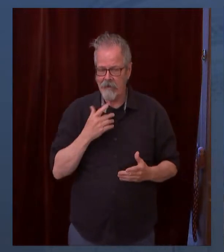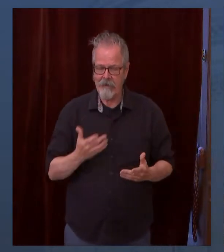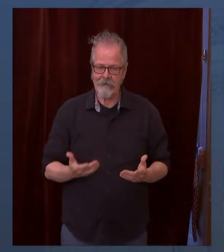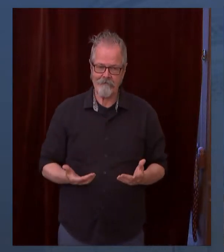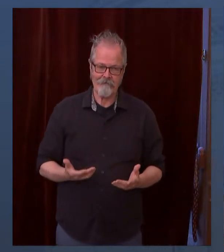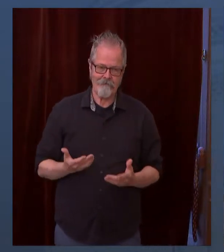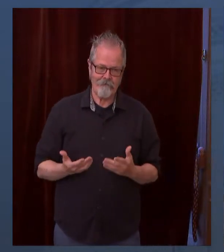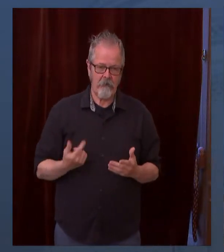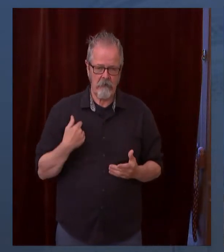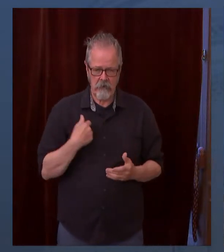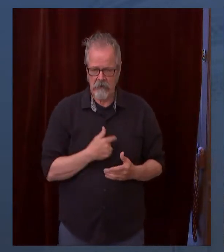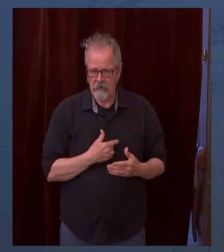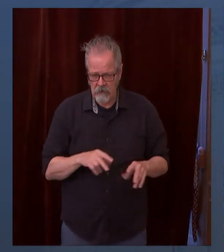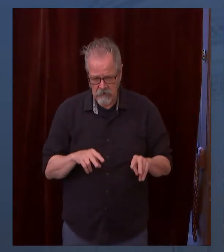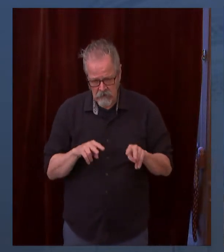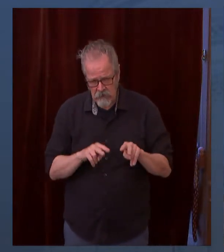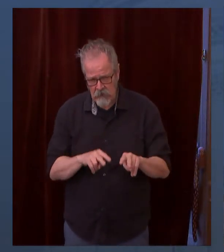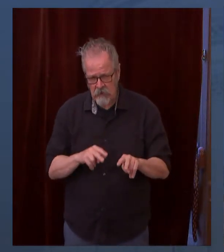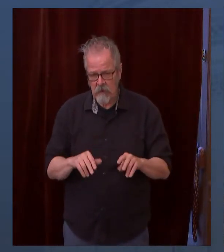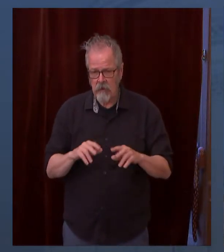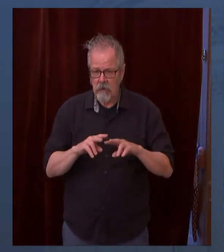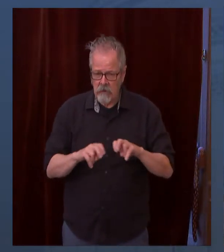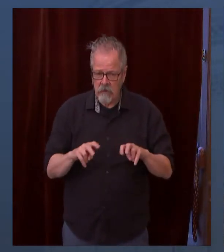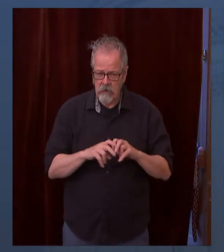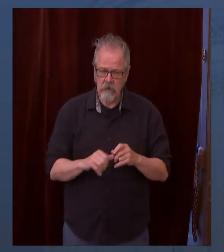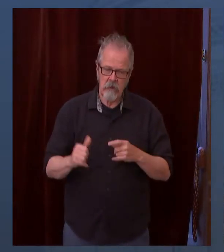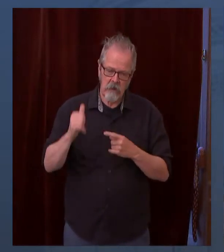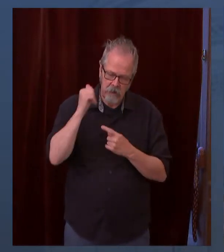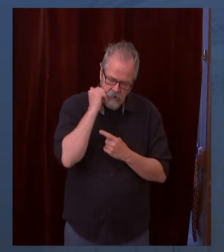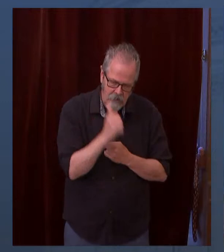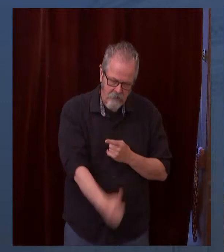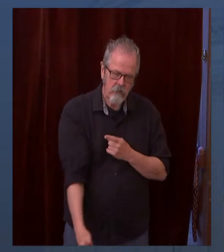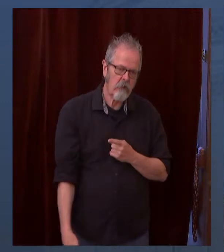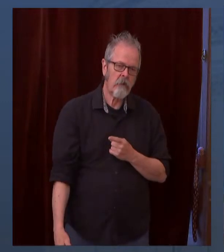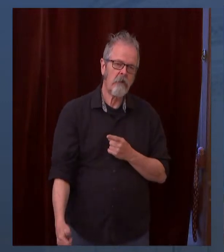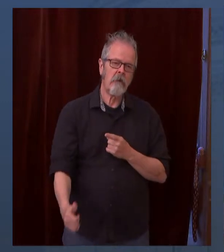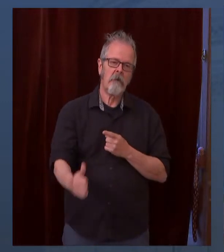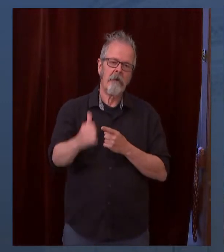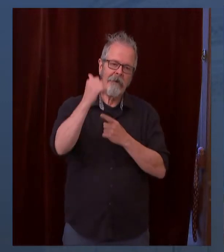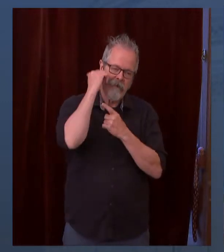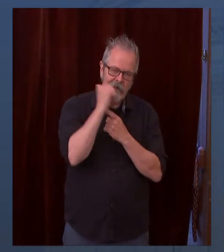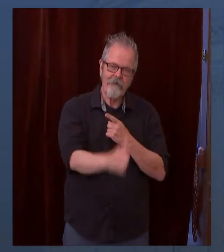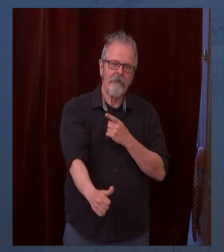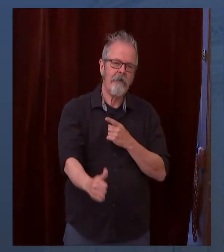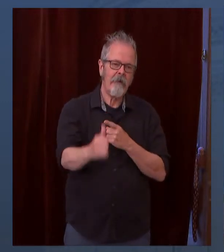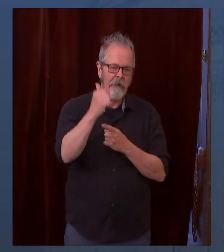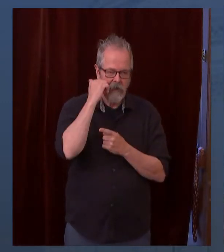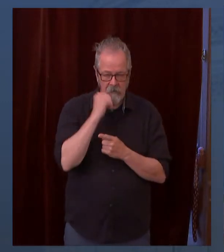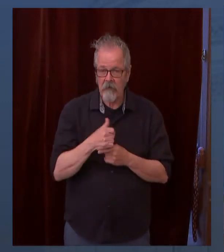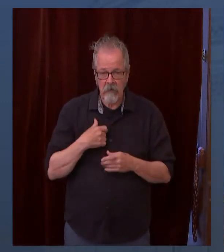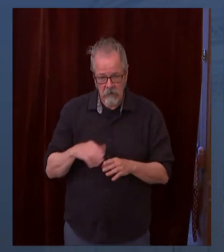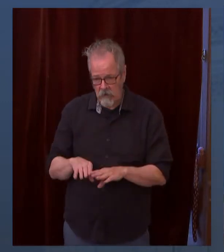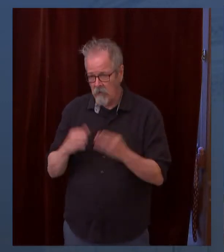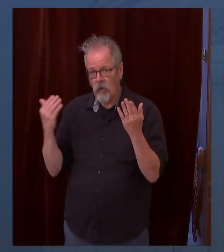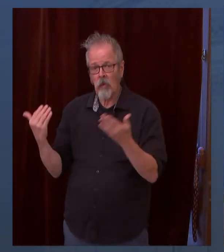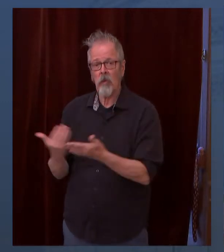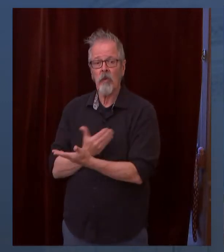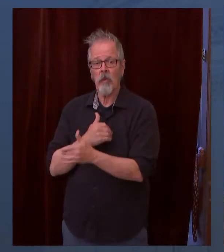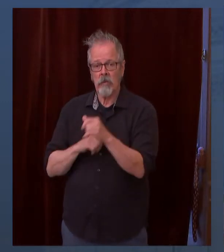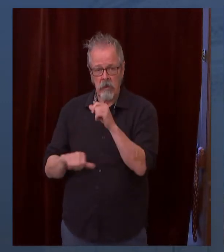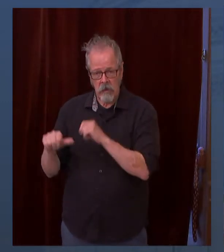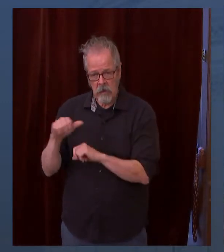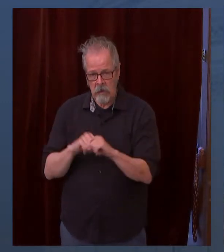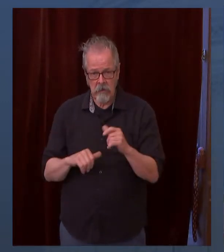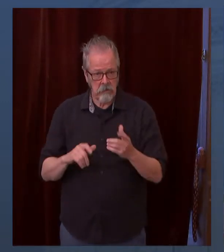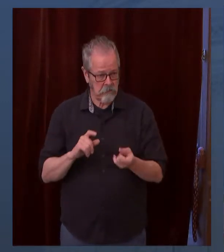every day. So we're always going to be willing to look at the new science. But there's nothing in the new science in the last 2 or 3